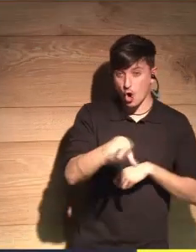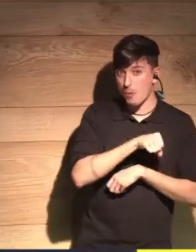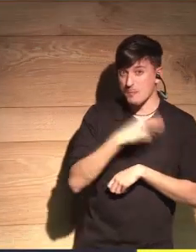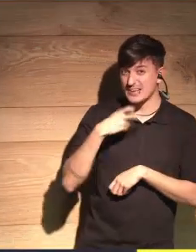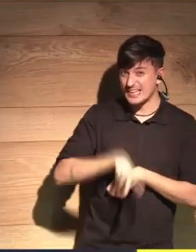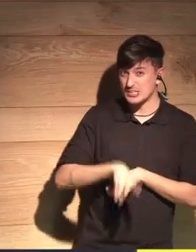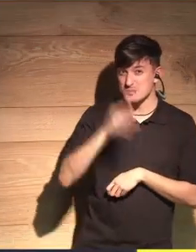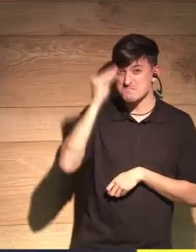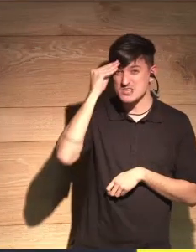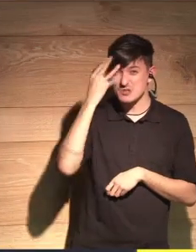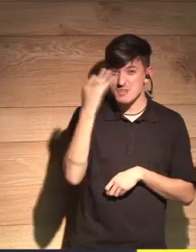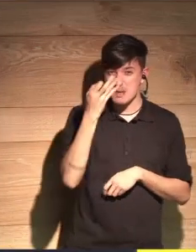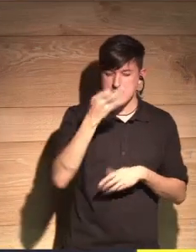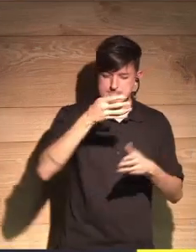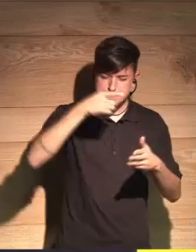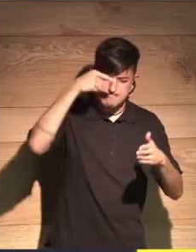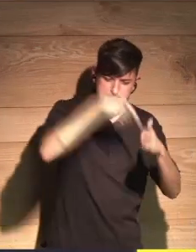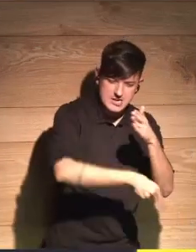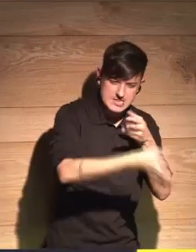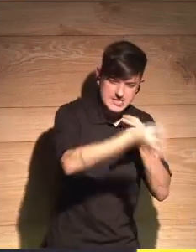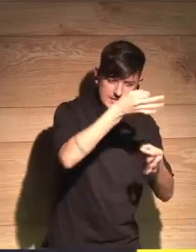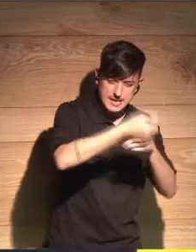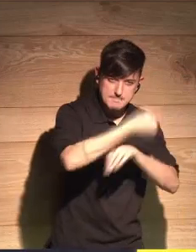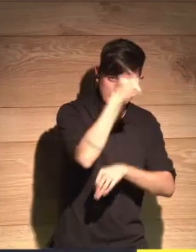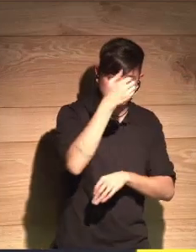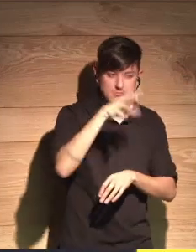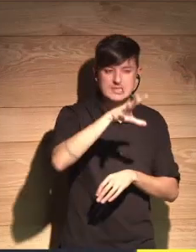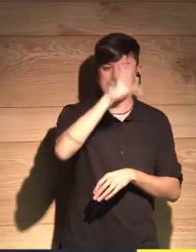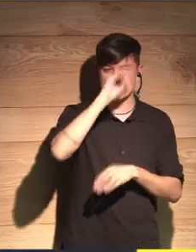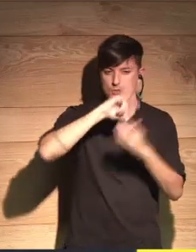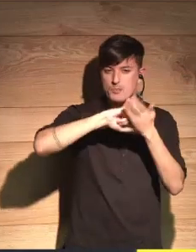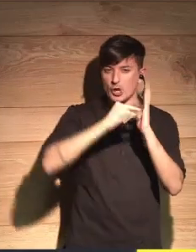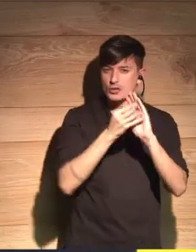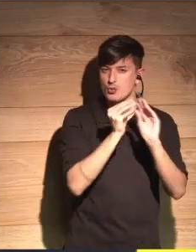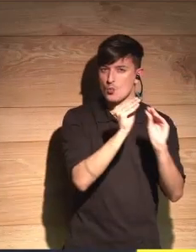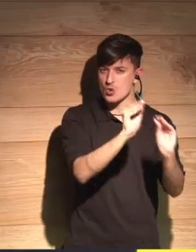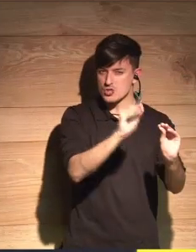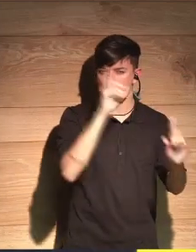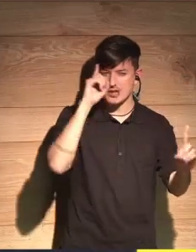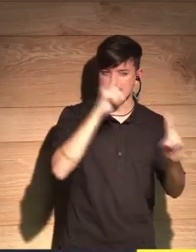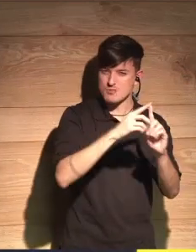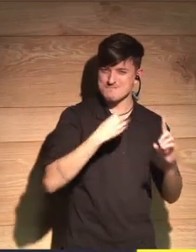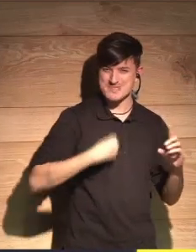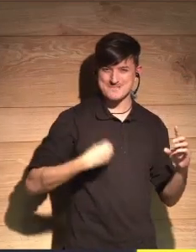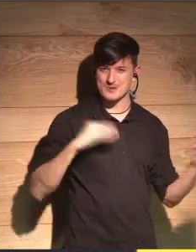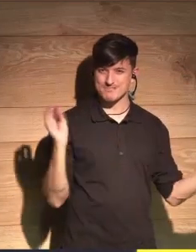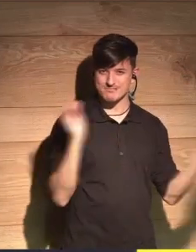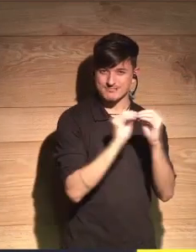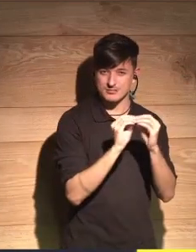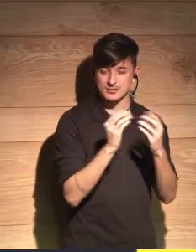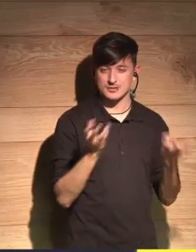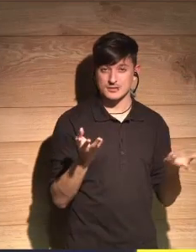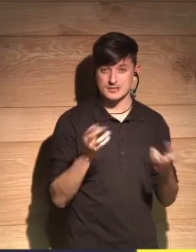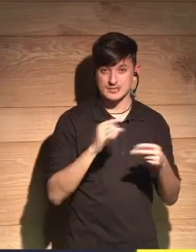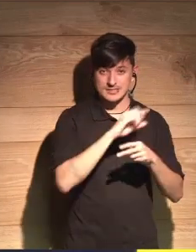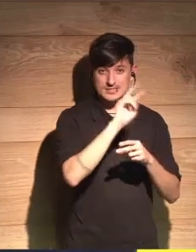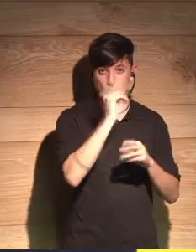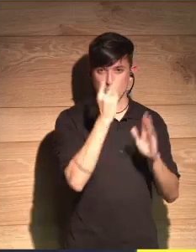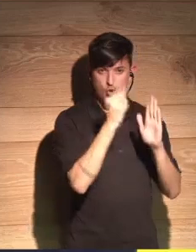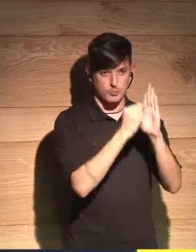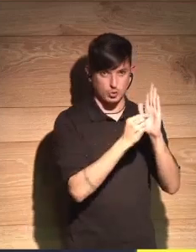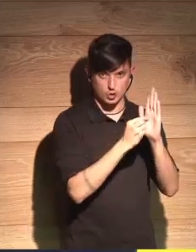shape of, well, how can we sell, to whom can we sell, etc. And I understand that our project has this